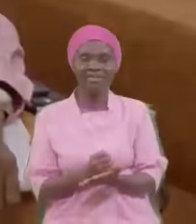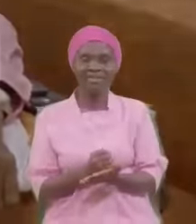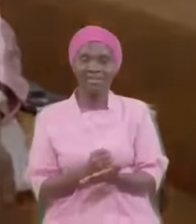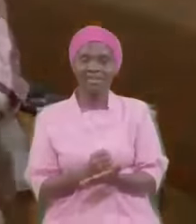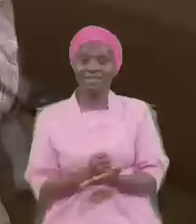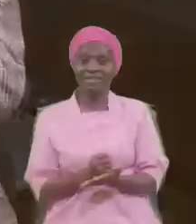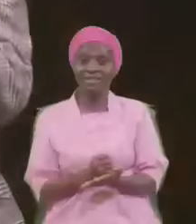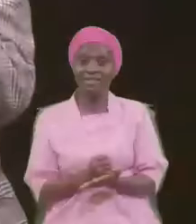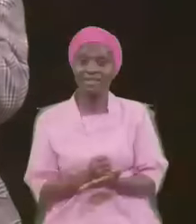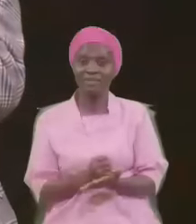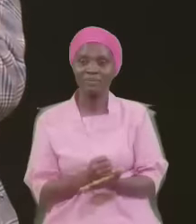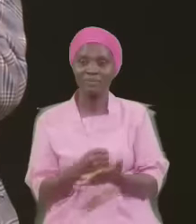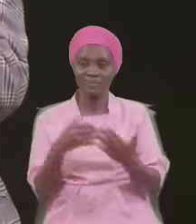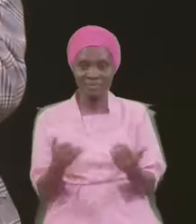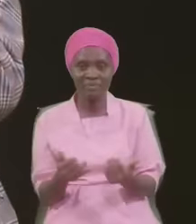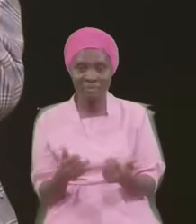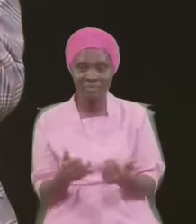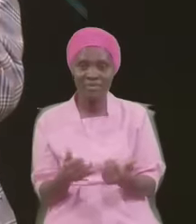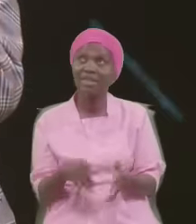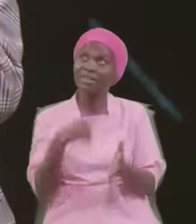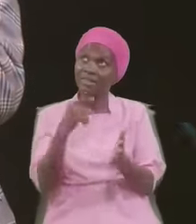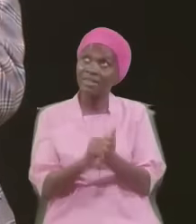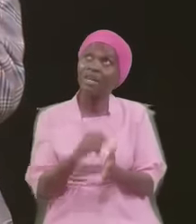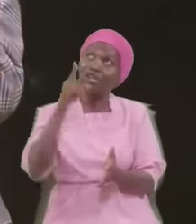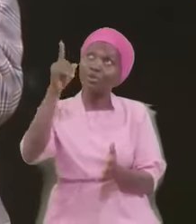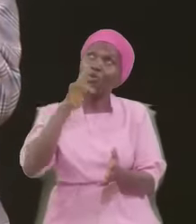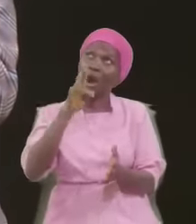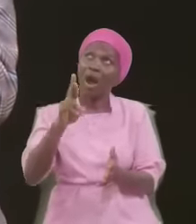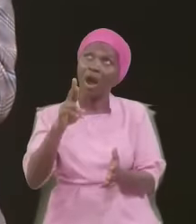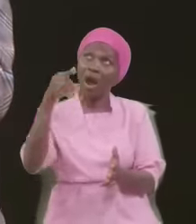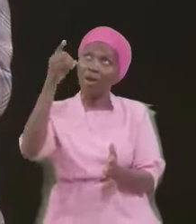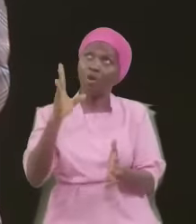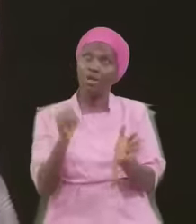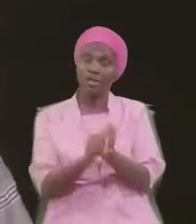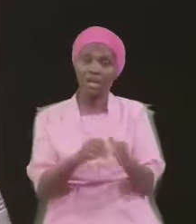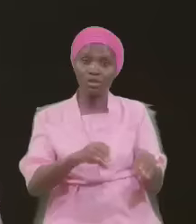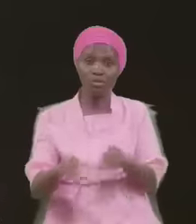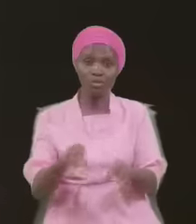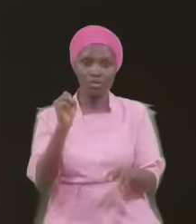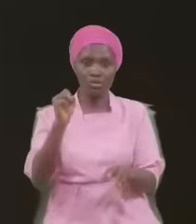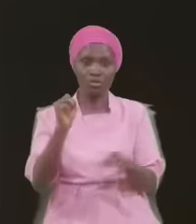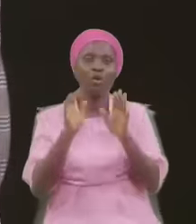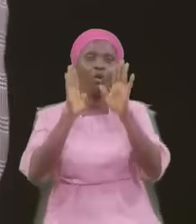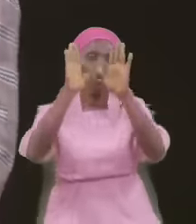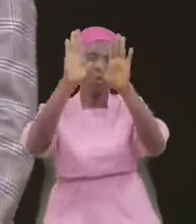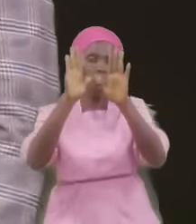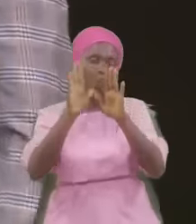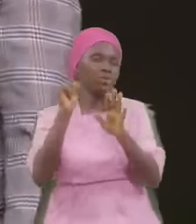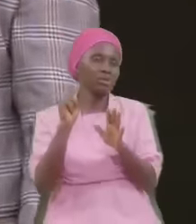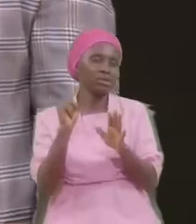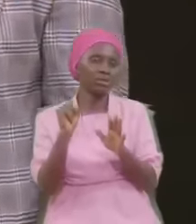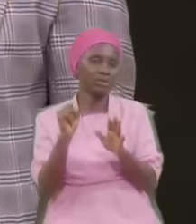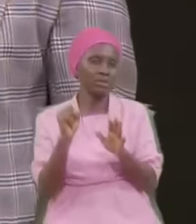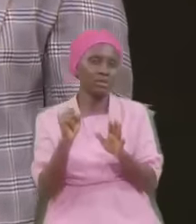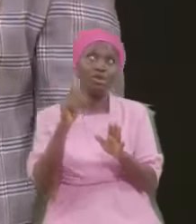Thou art the God that doeth wonders. Thou hast